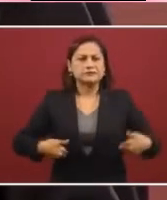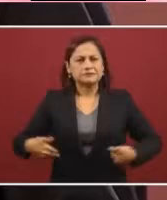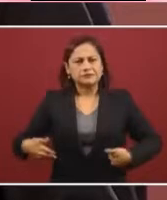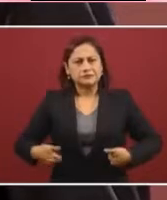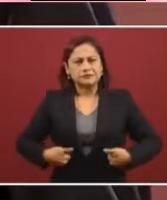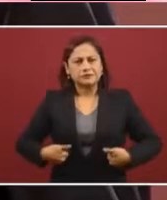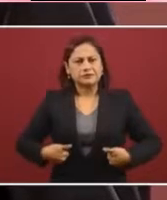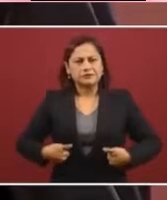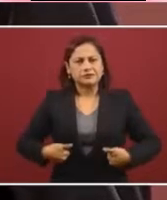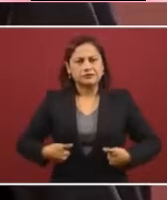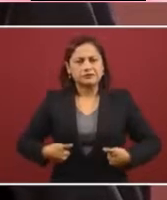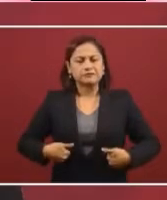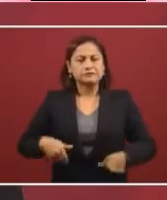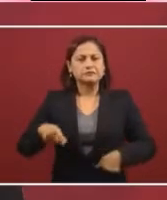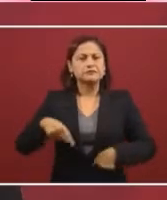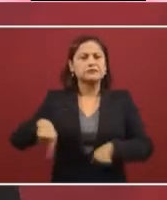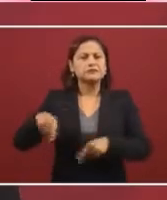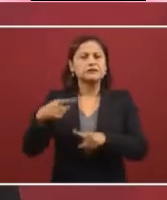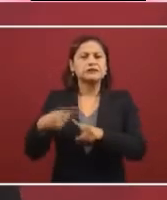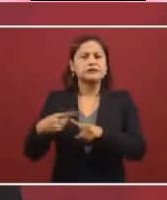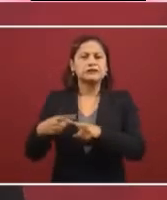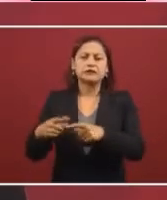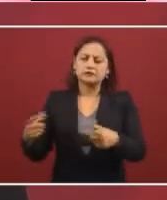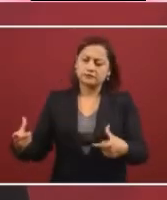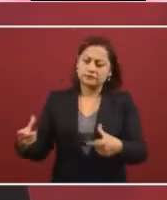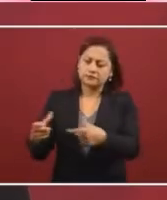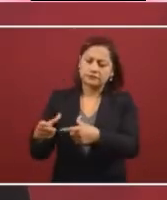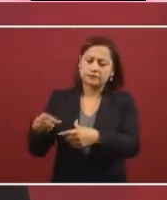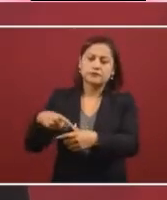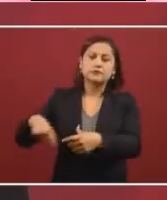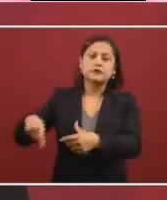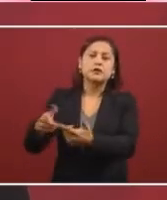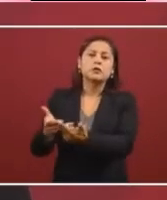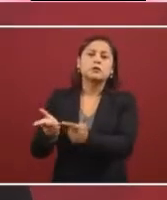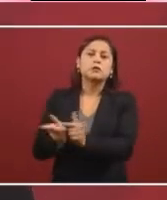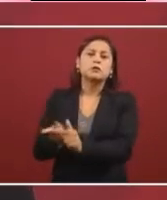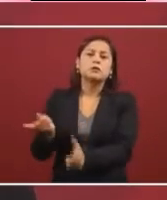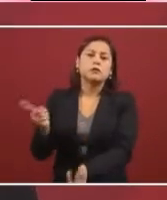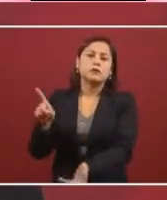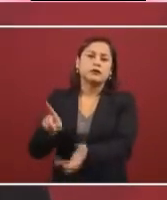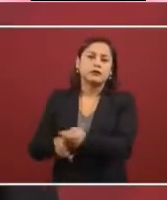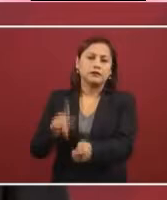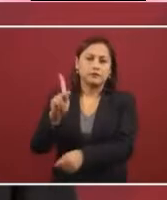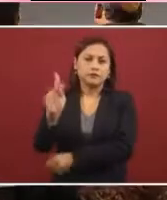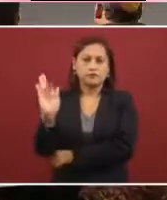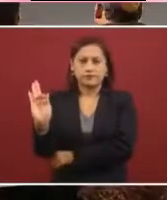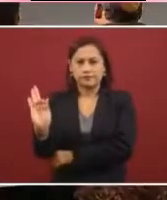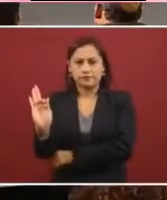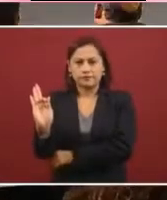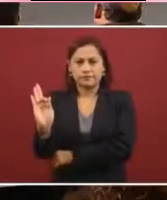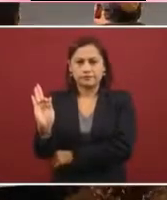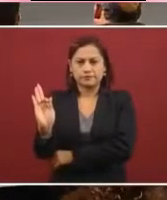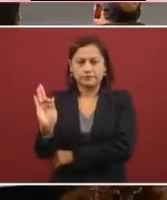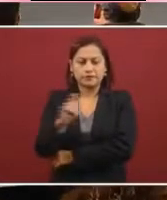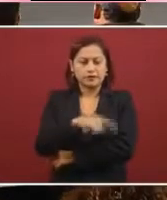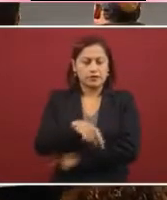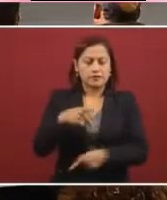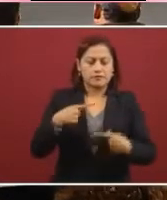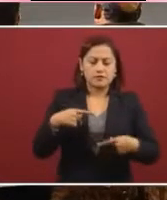un grupo of a certain la group of the police, federal. Of the federal no police. Bien. It did not